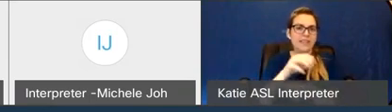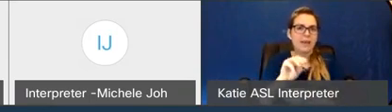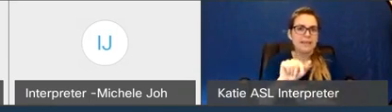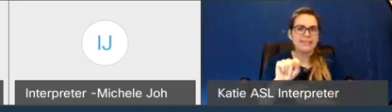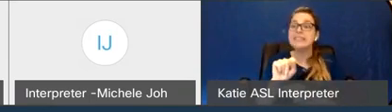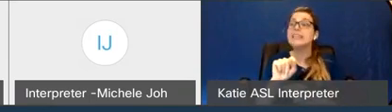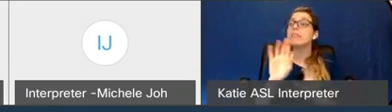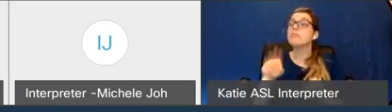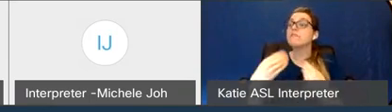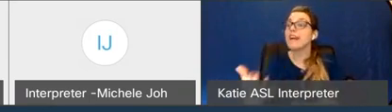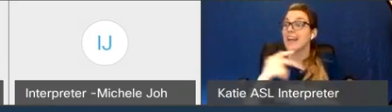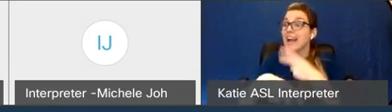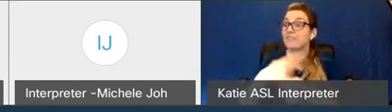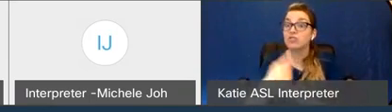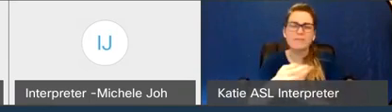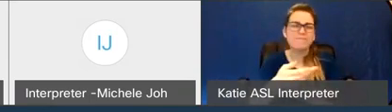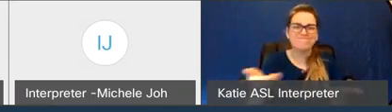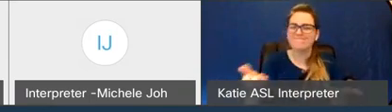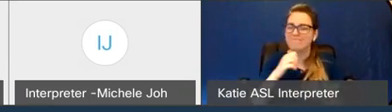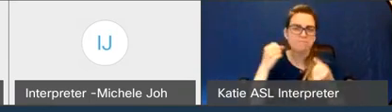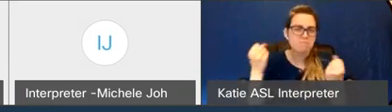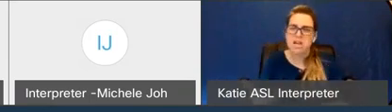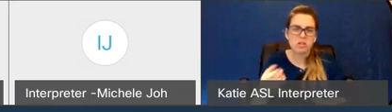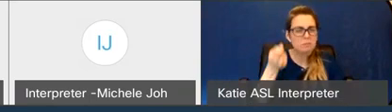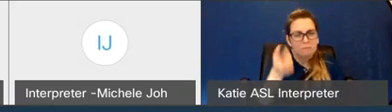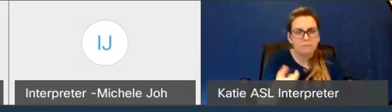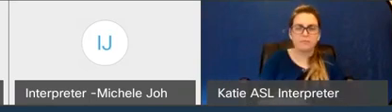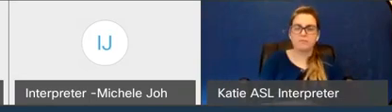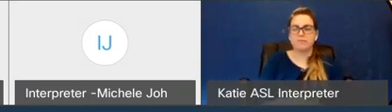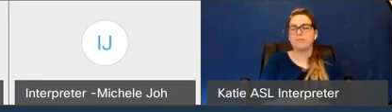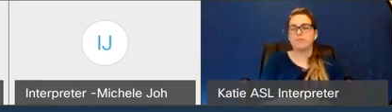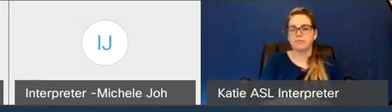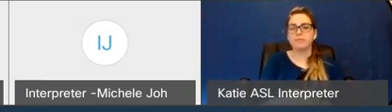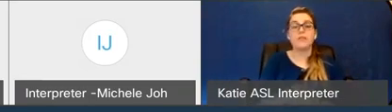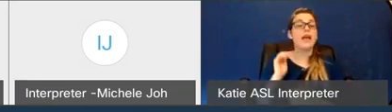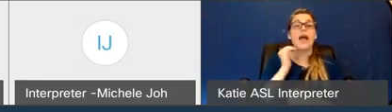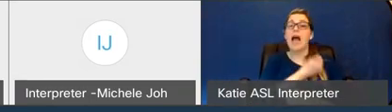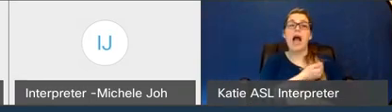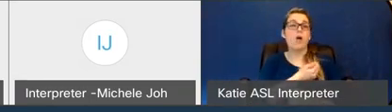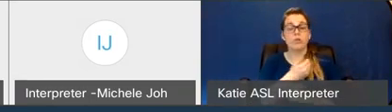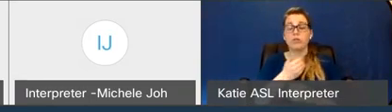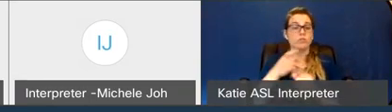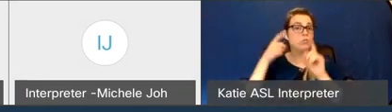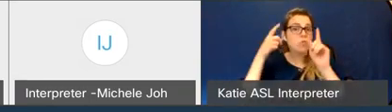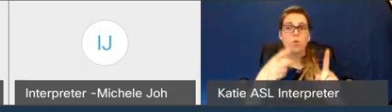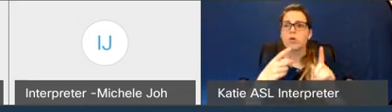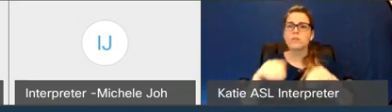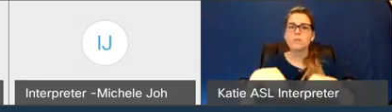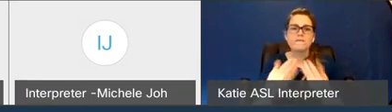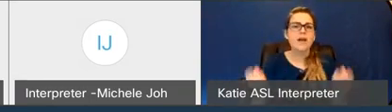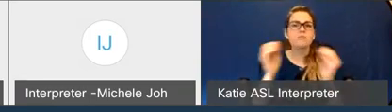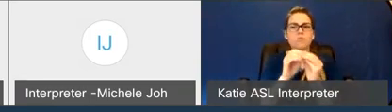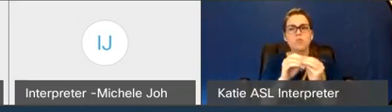documented efficacy of medication-assisted treatment and its designation as the gold standard in the treatment of opioid use